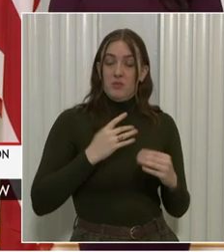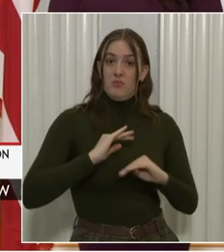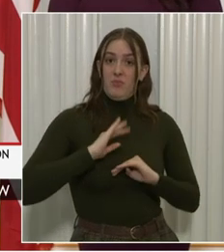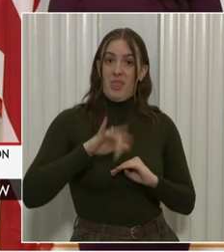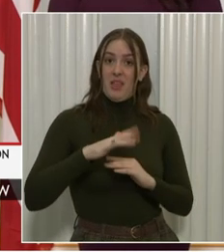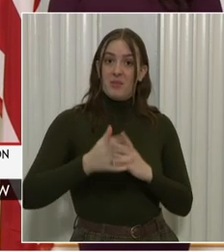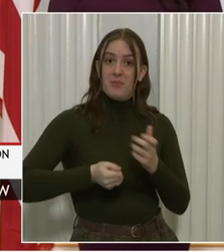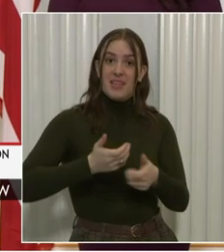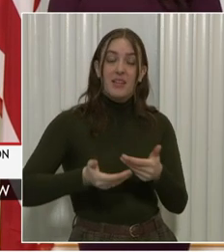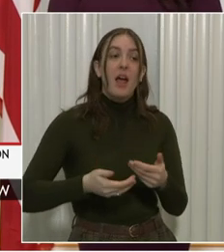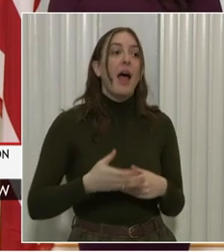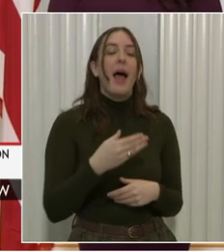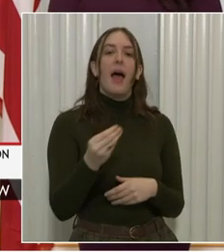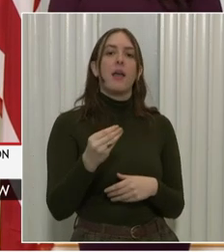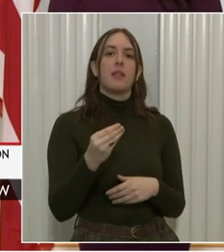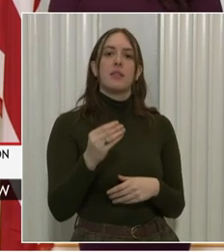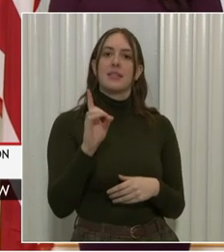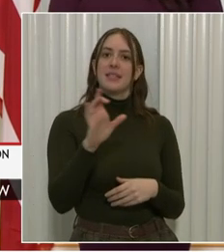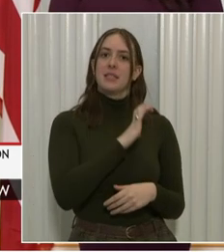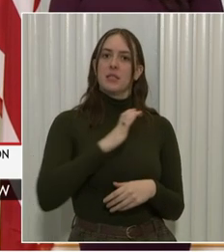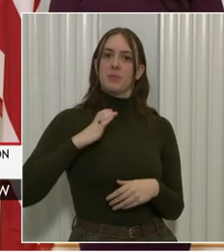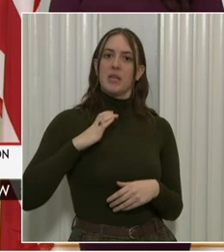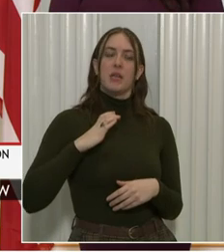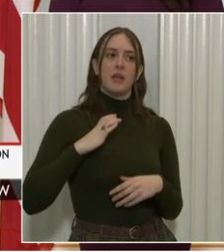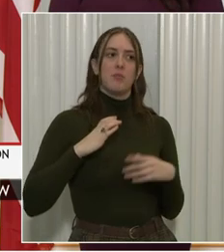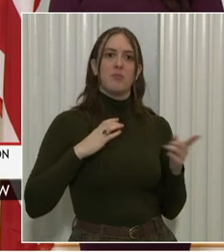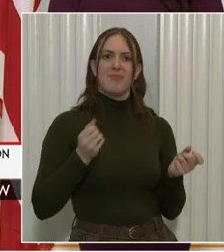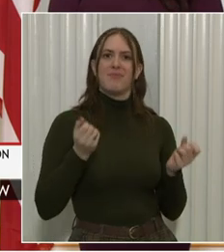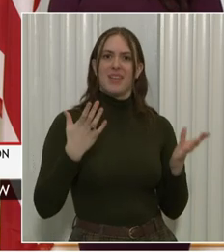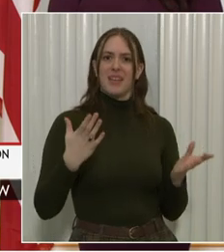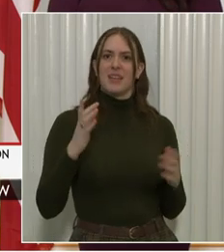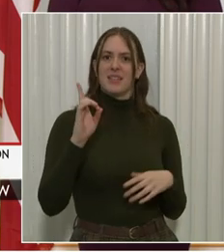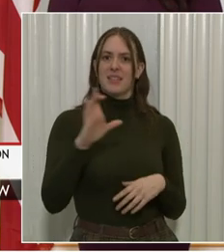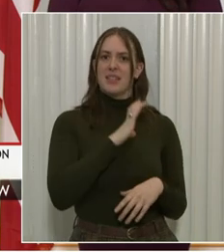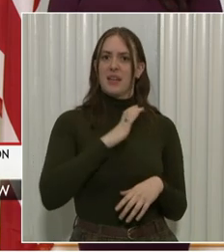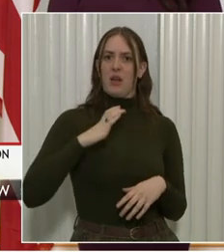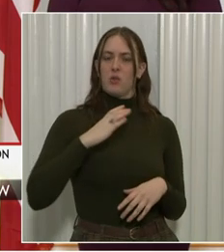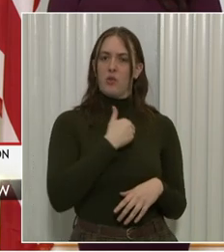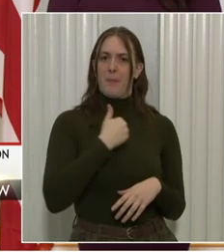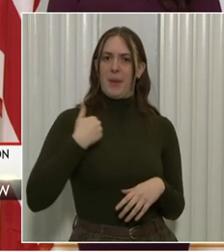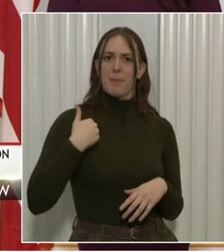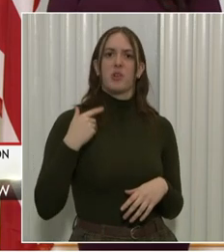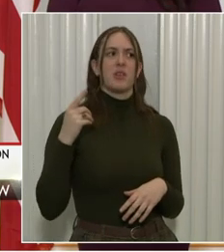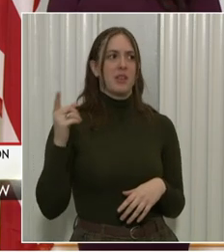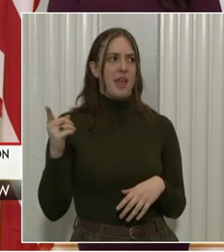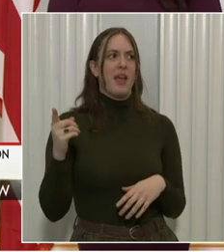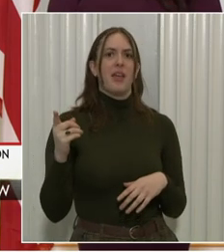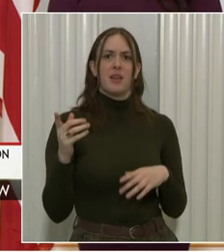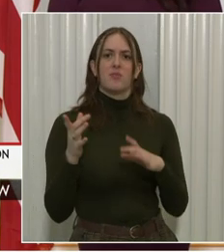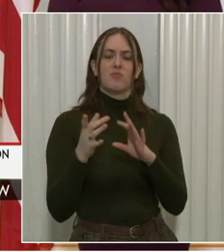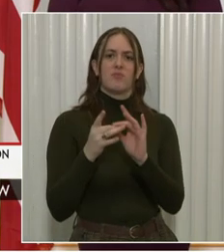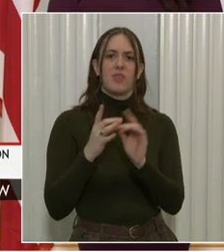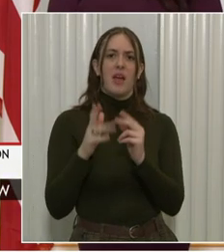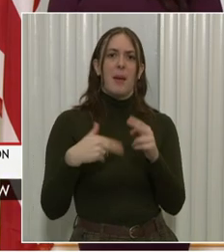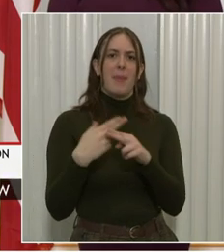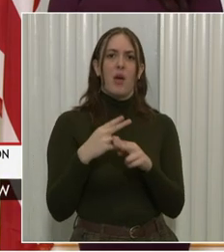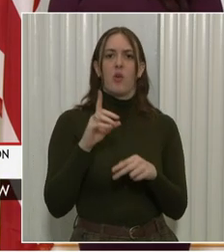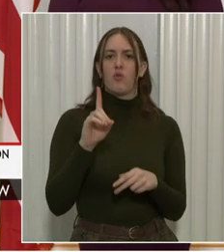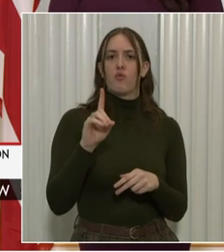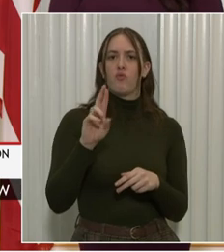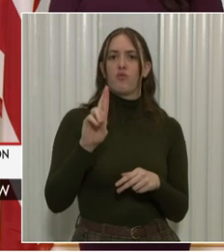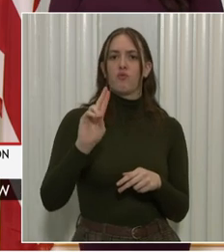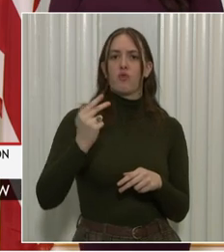of the Whole the other day, several council members expressed concern about the same provision, and that was the drug-free